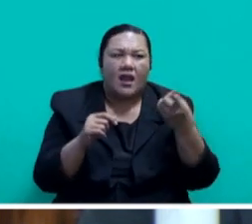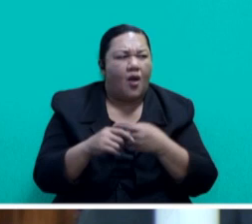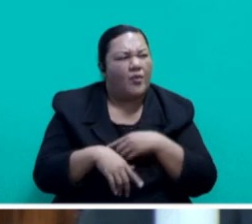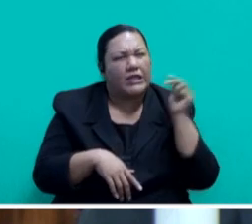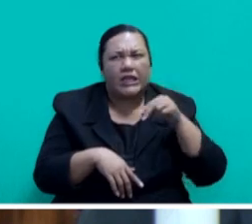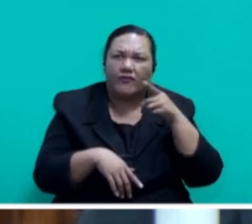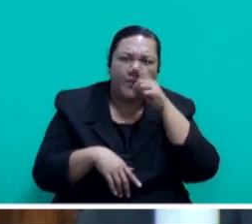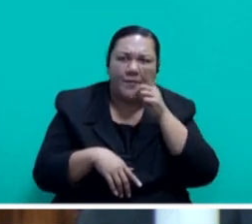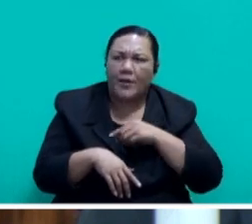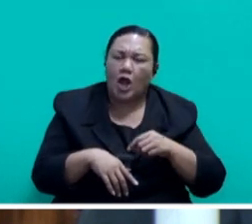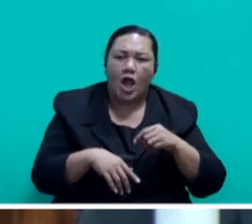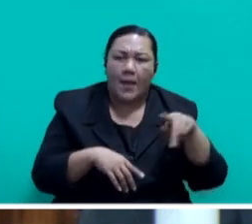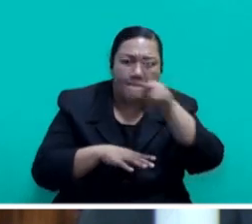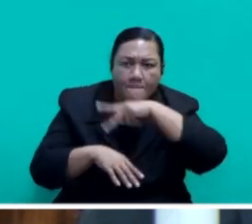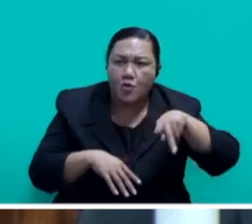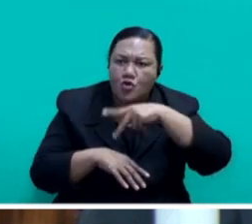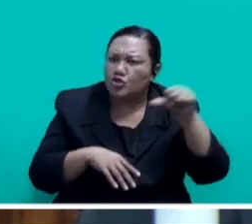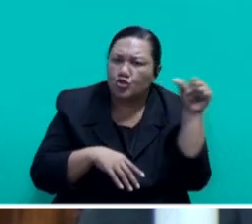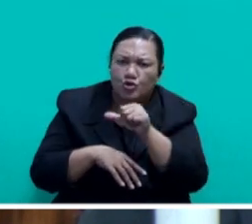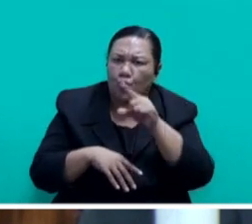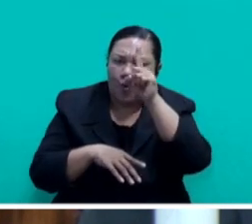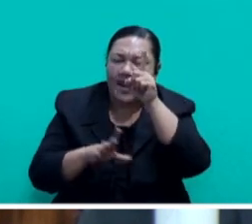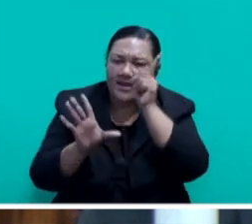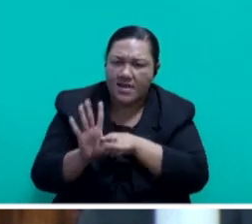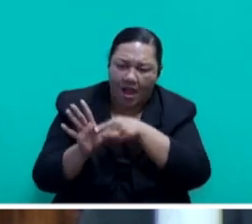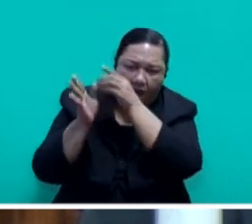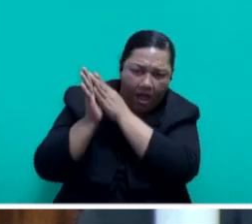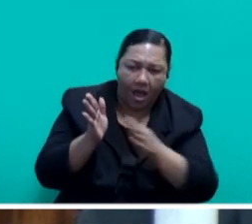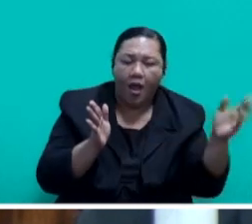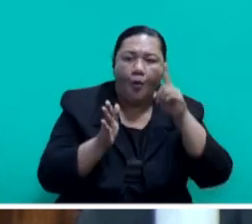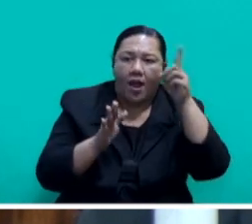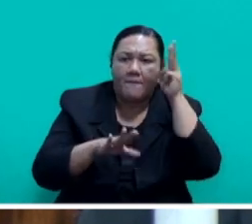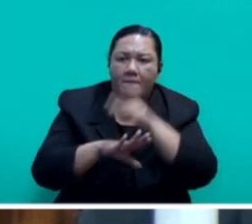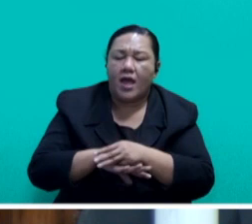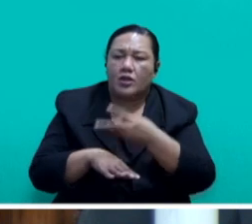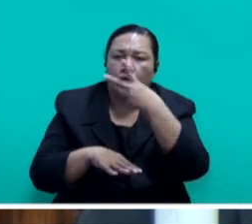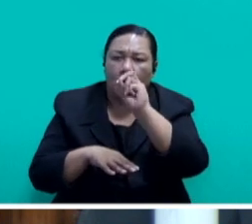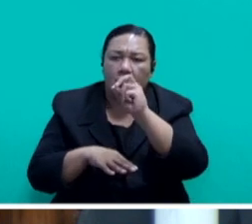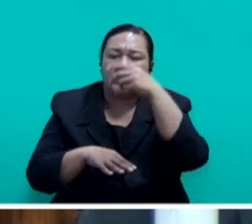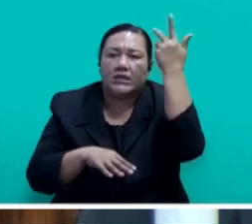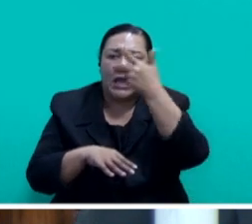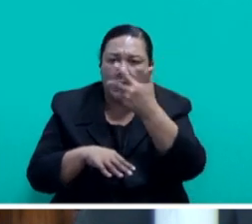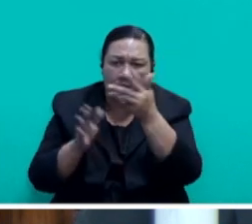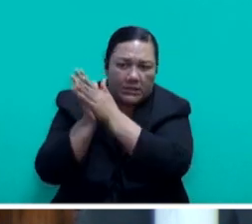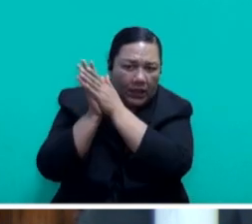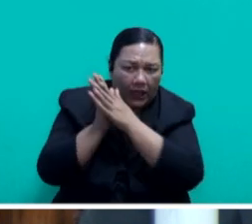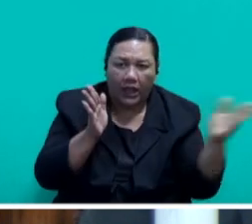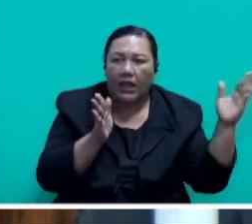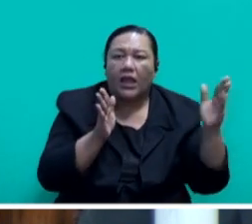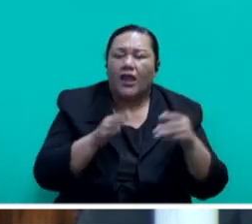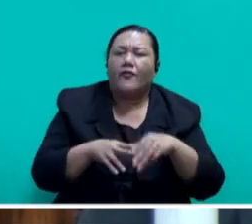pool is supposed to be completed in 1 year and 9 months from January 2018. From initial cost of $2